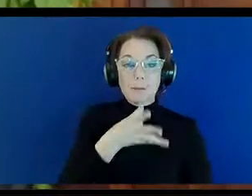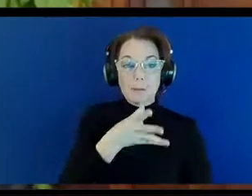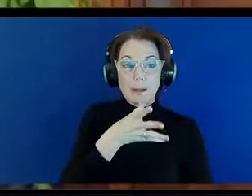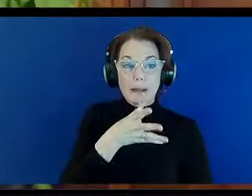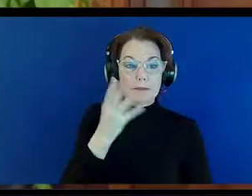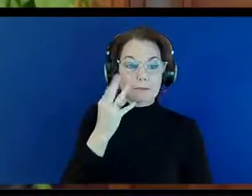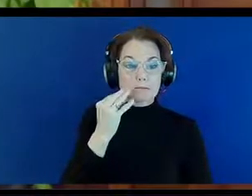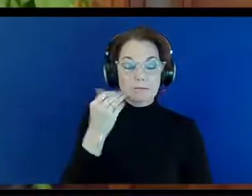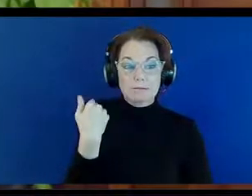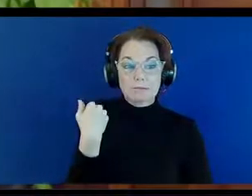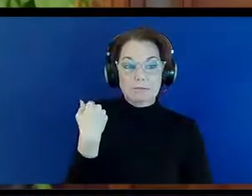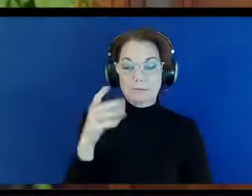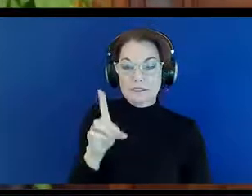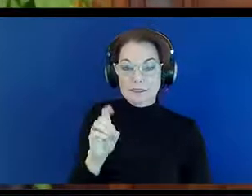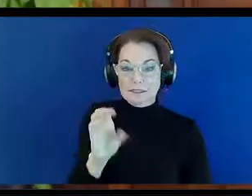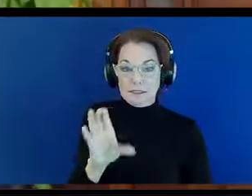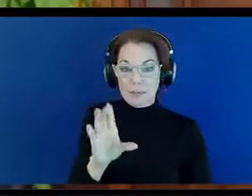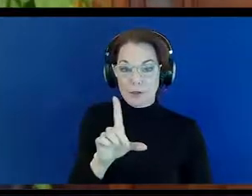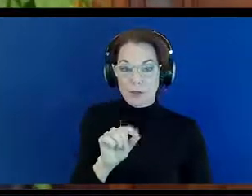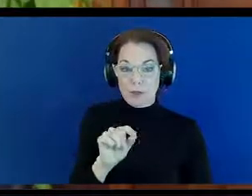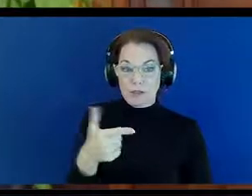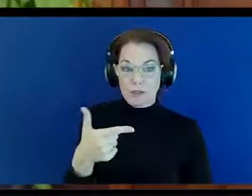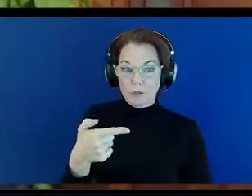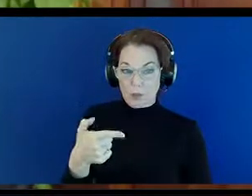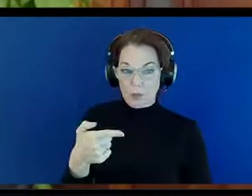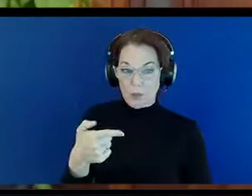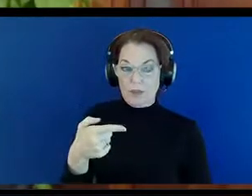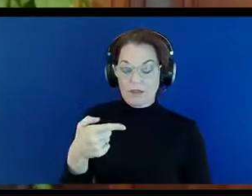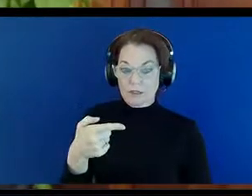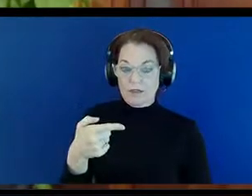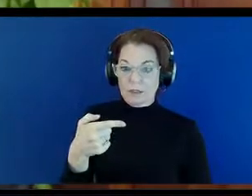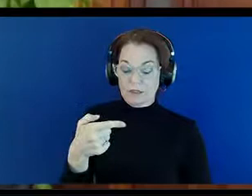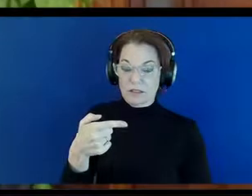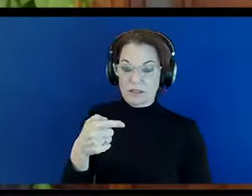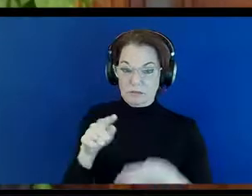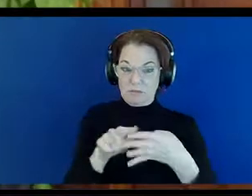fall just December of 2021, early December.